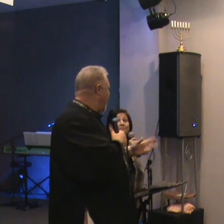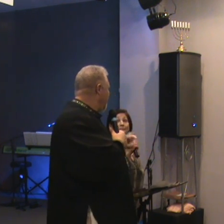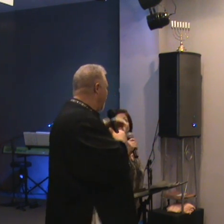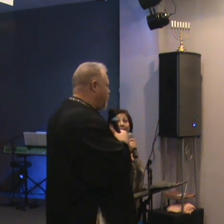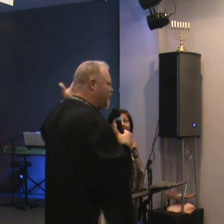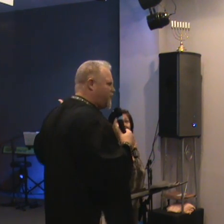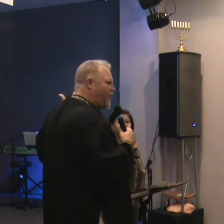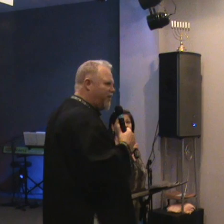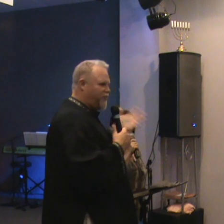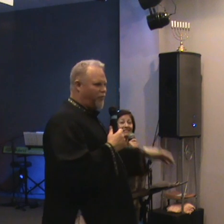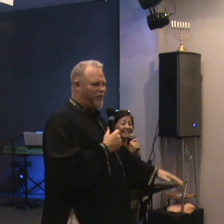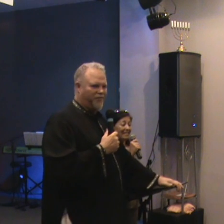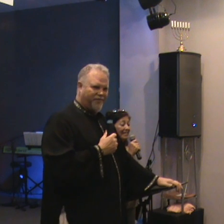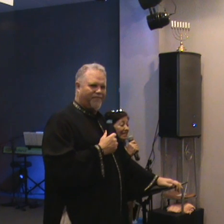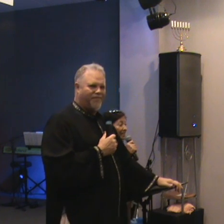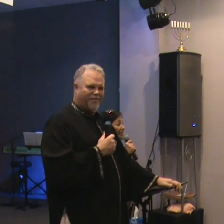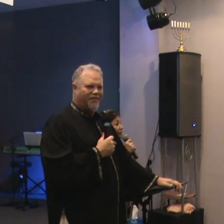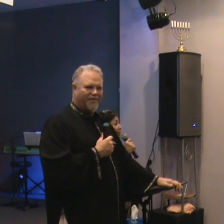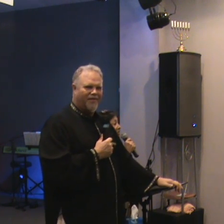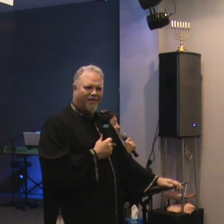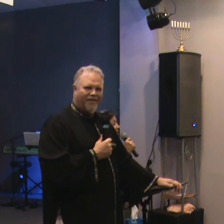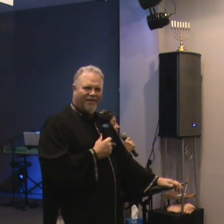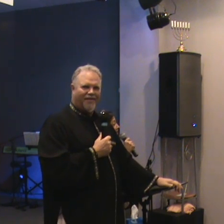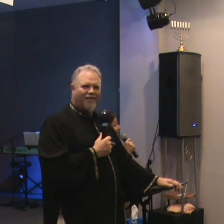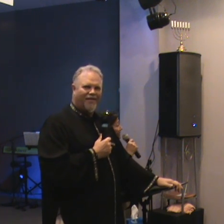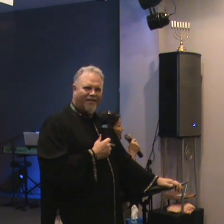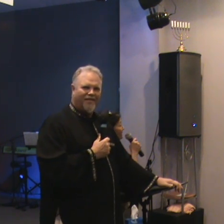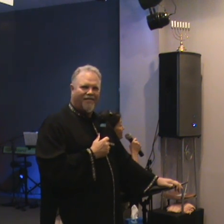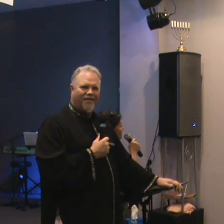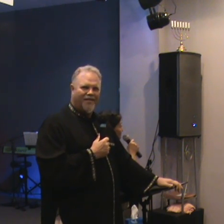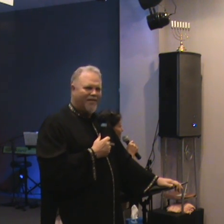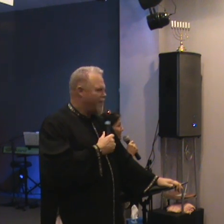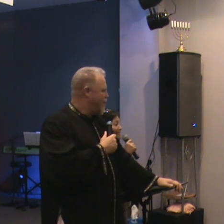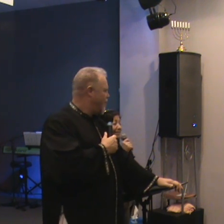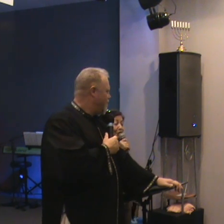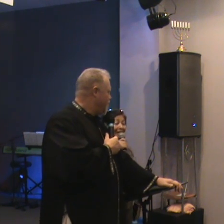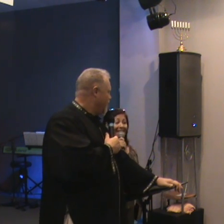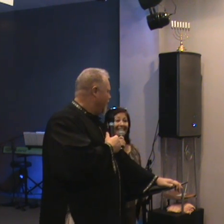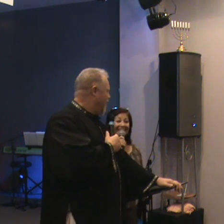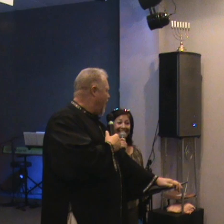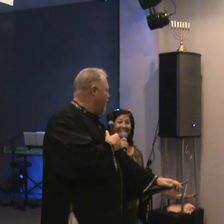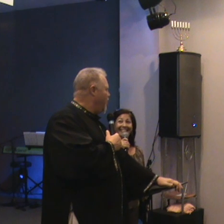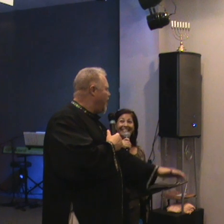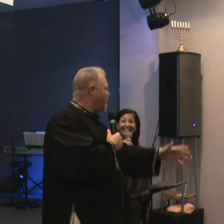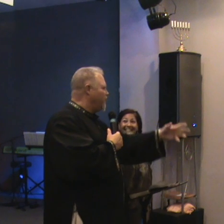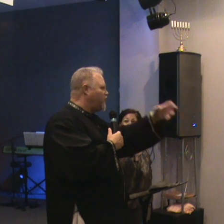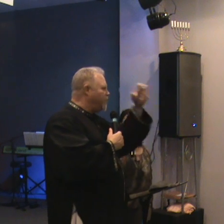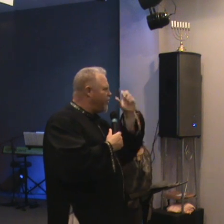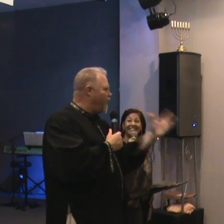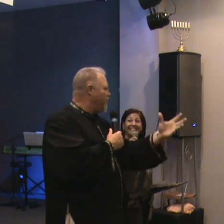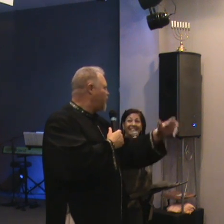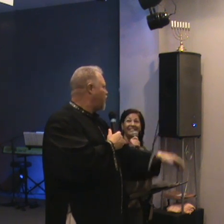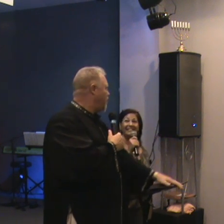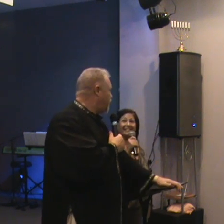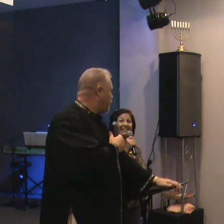yesterday I got to go to the Strait of Gibraltar. Y ayer fuimos al Estrecho de Gibraltar. And we got to